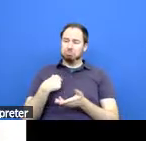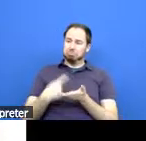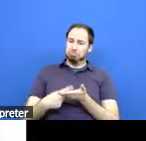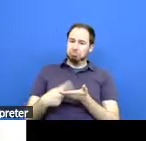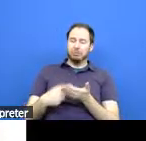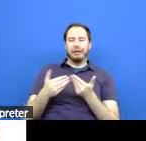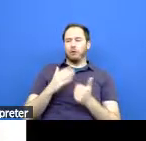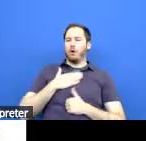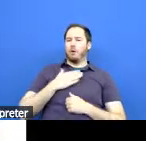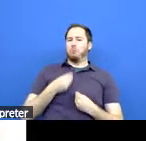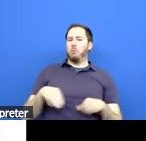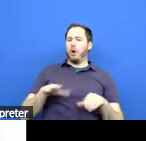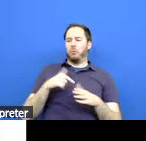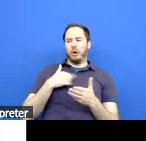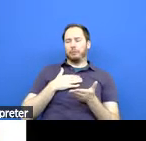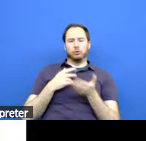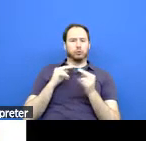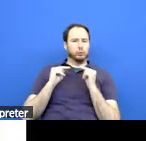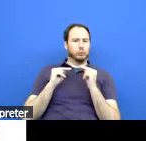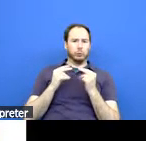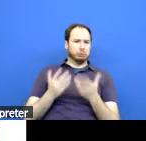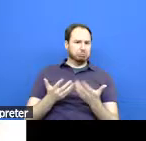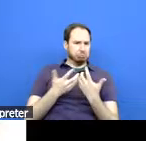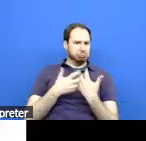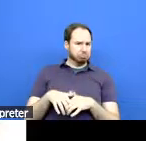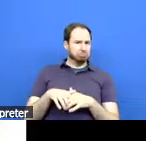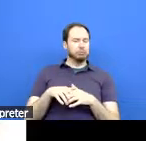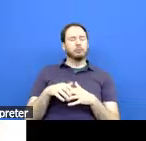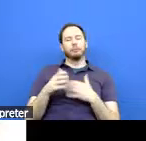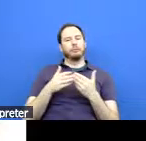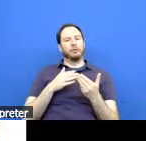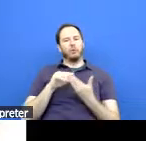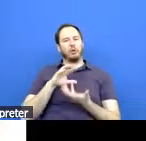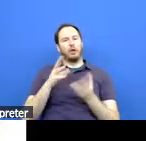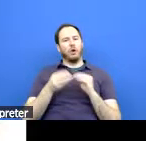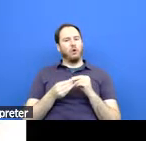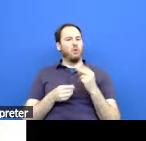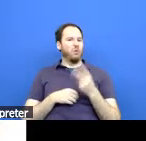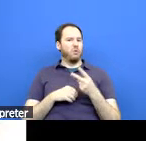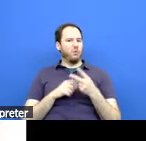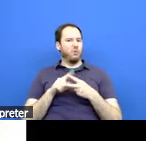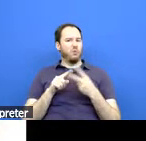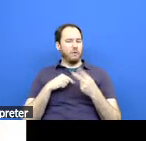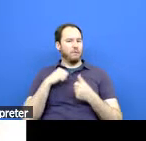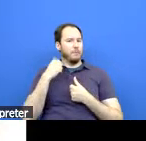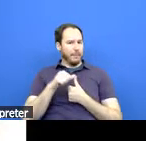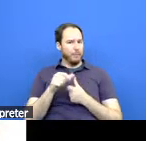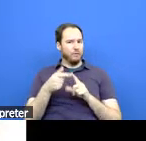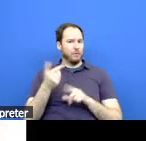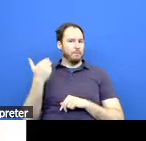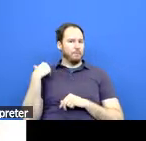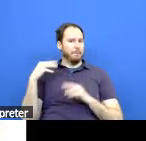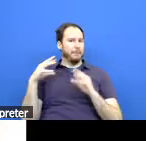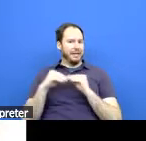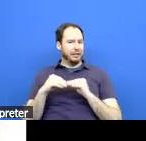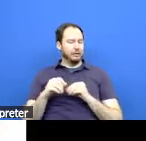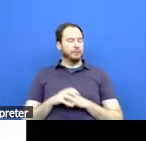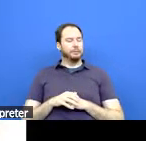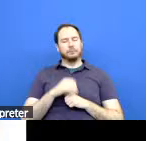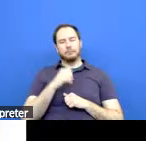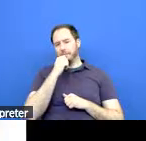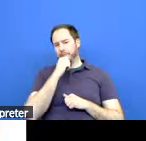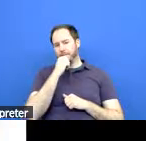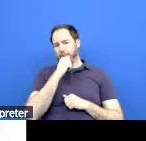they're on our property, we'll do so and work in that regard. But those were the 2 main things that I really took away from that meeting.